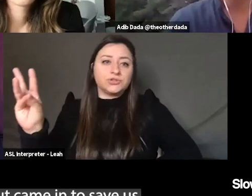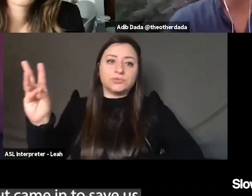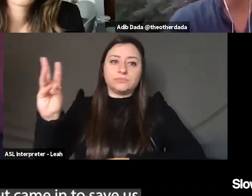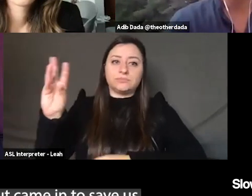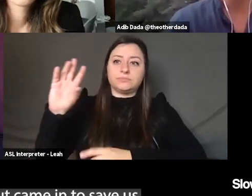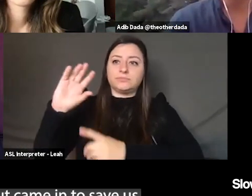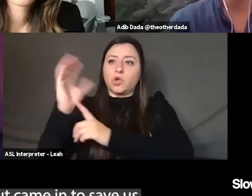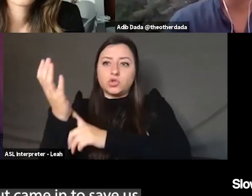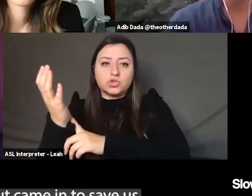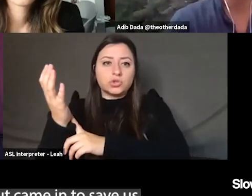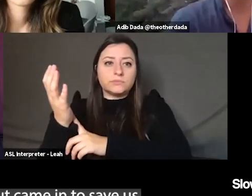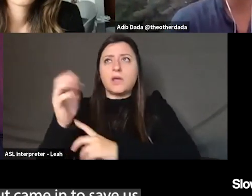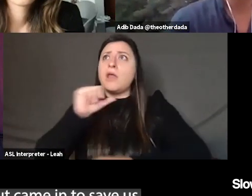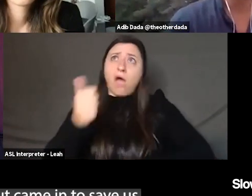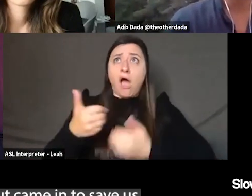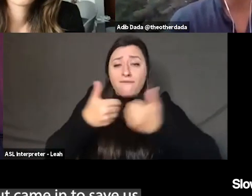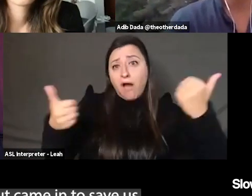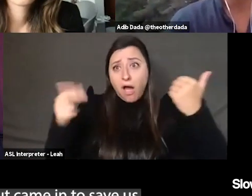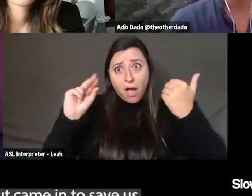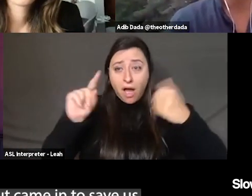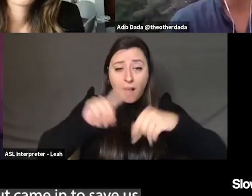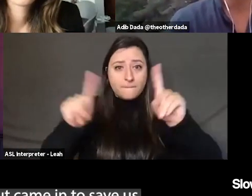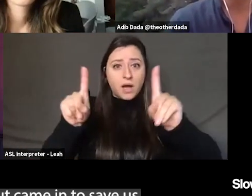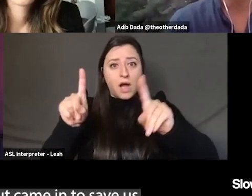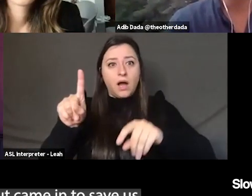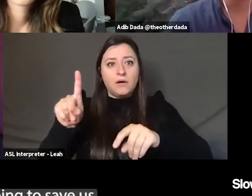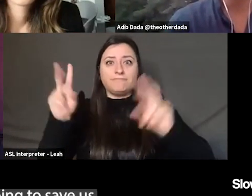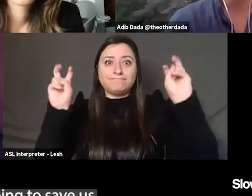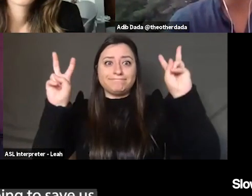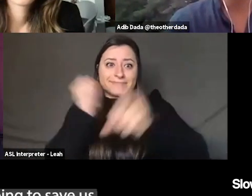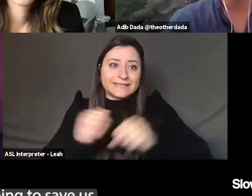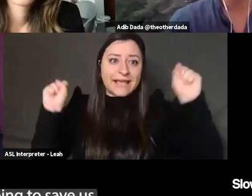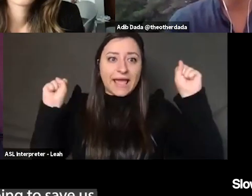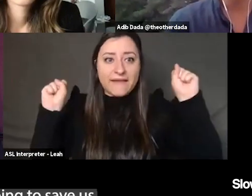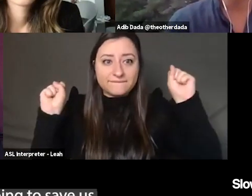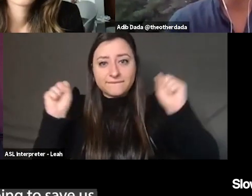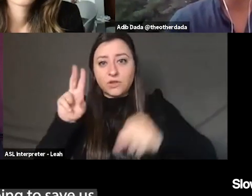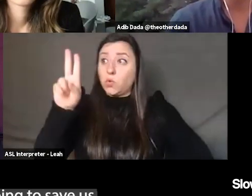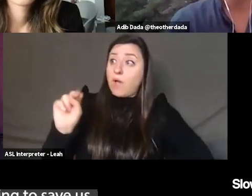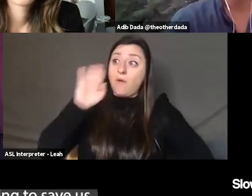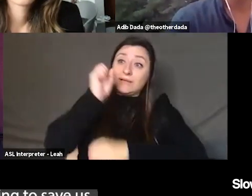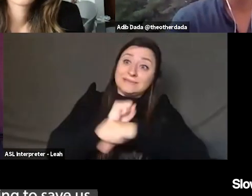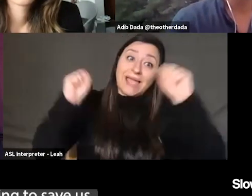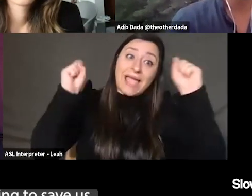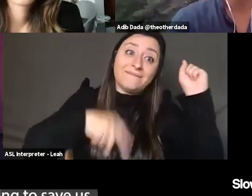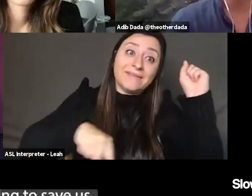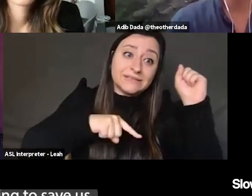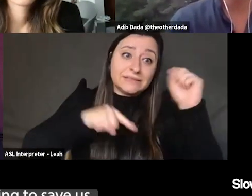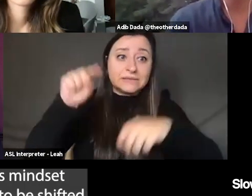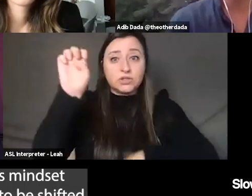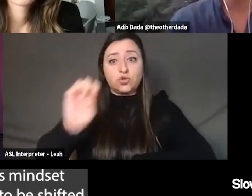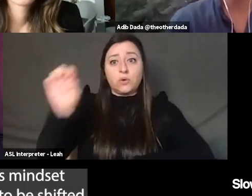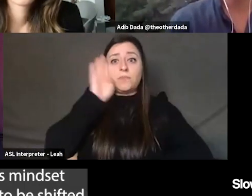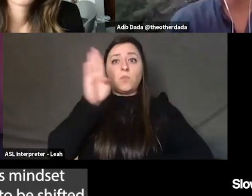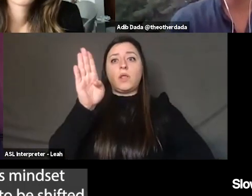did not divide us but came in to save us, the UN is going to save us, Europe is going to save